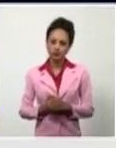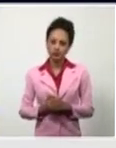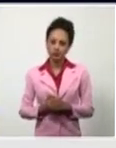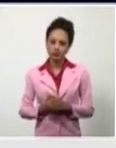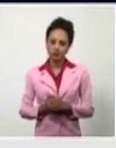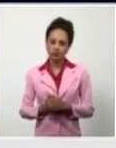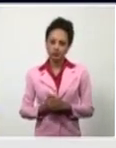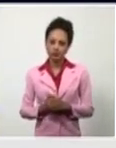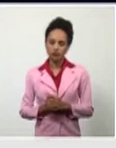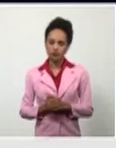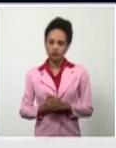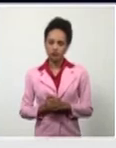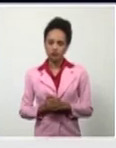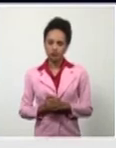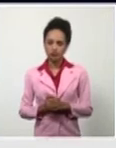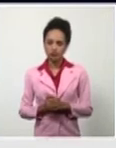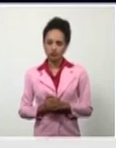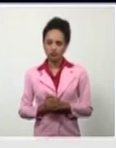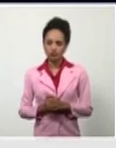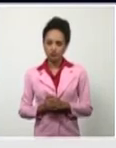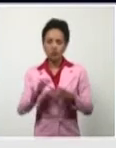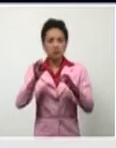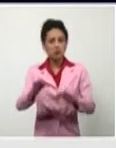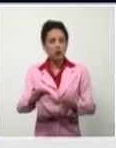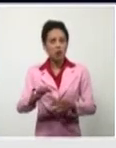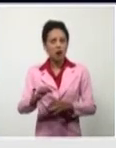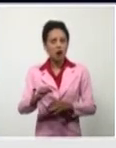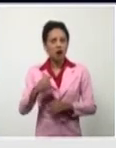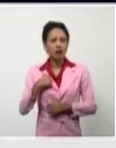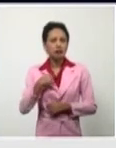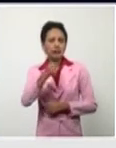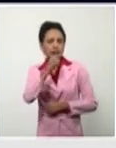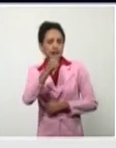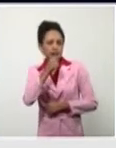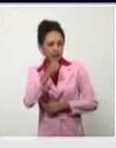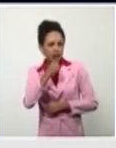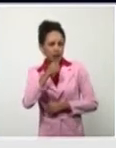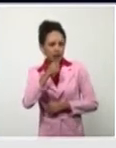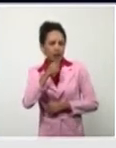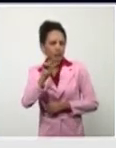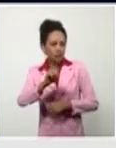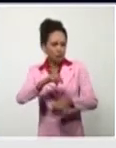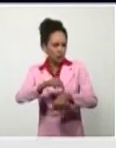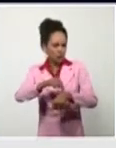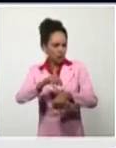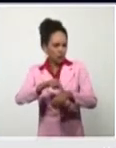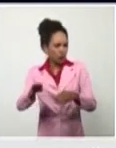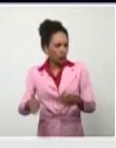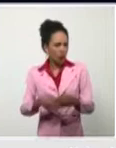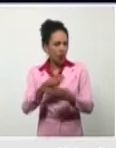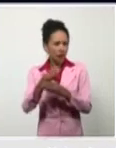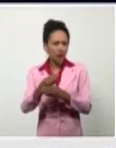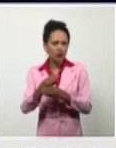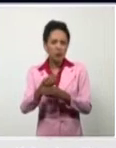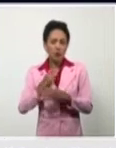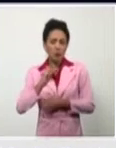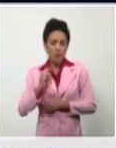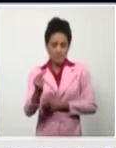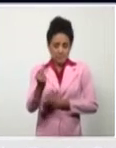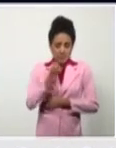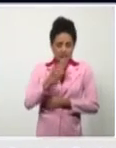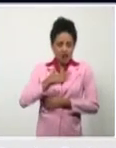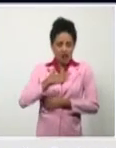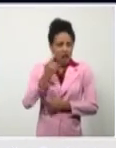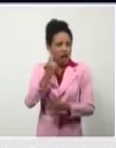With regard to some questions we have recently received on these provinces through various